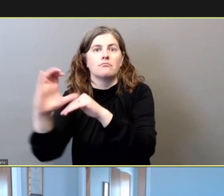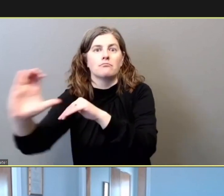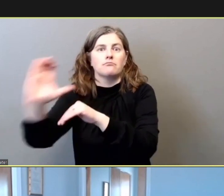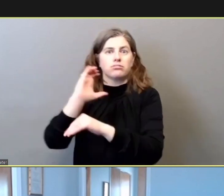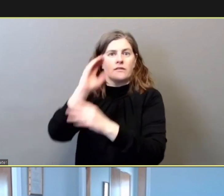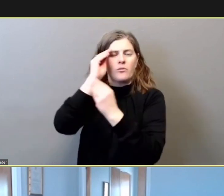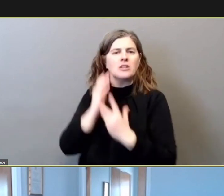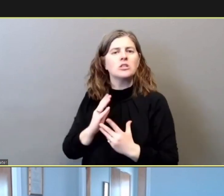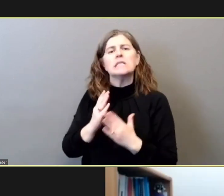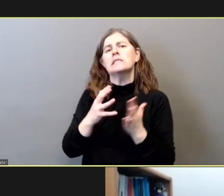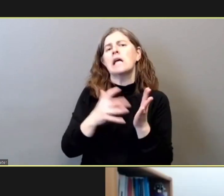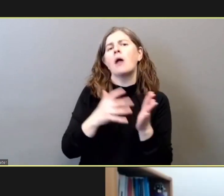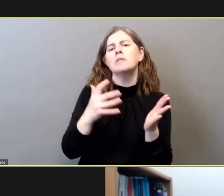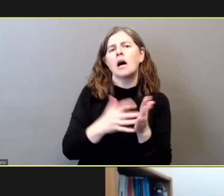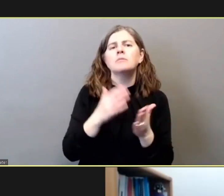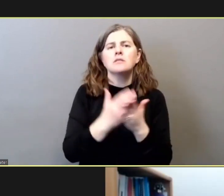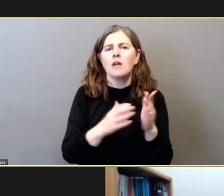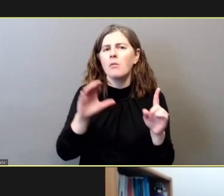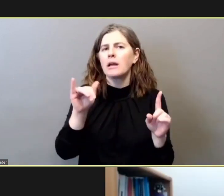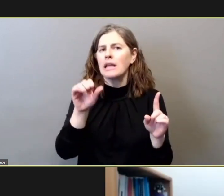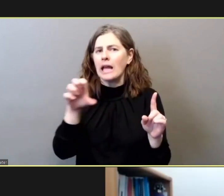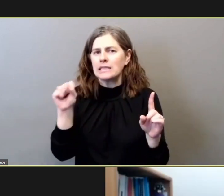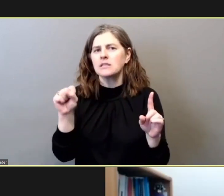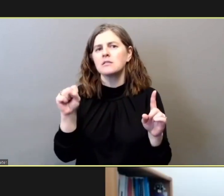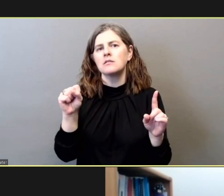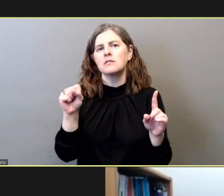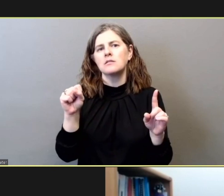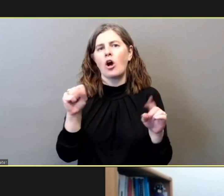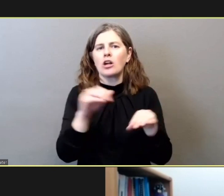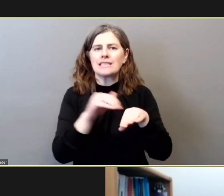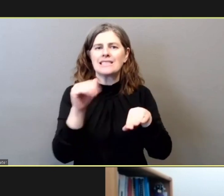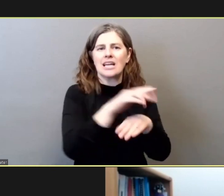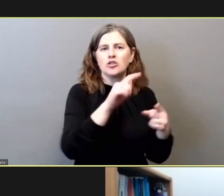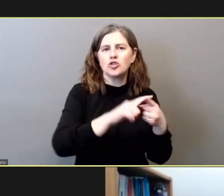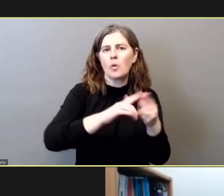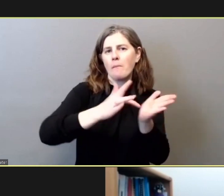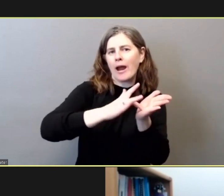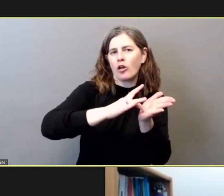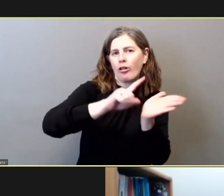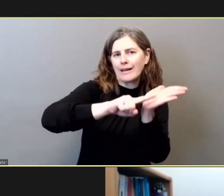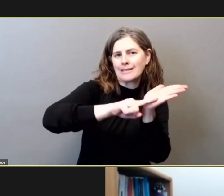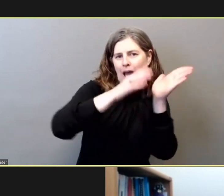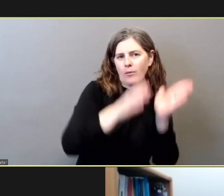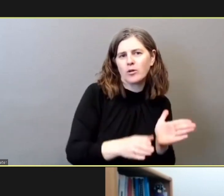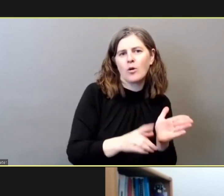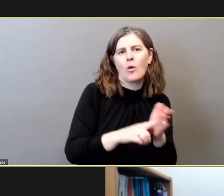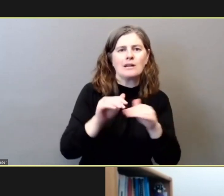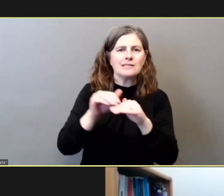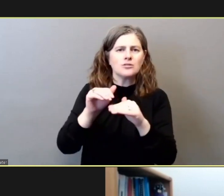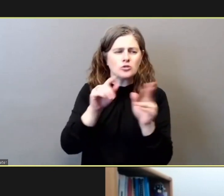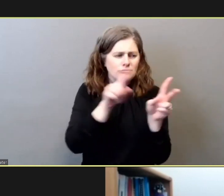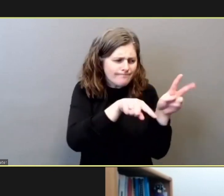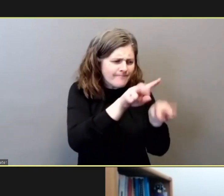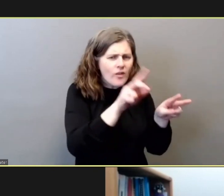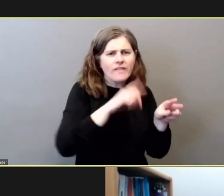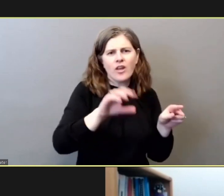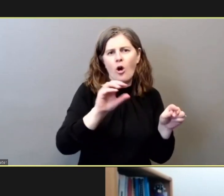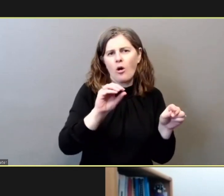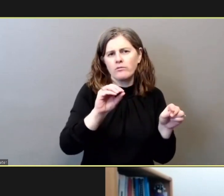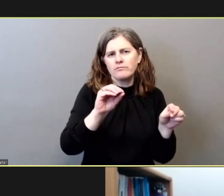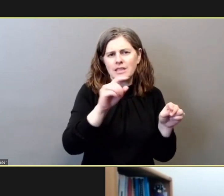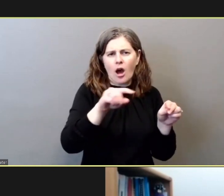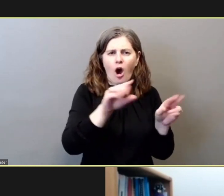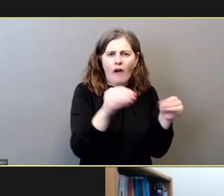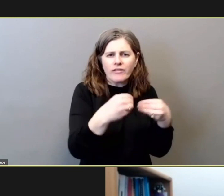There are cases that are referred to the medical examiner to determine cause of death and things like that, but